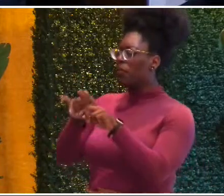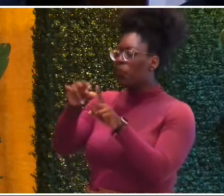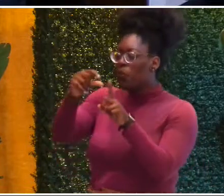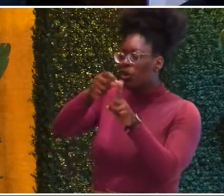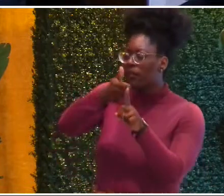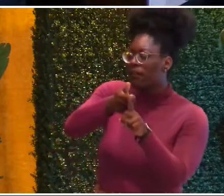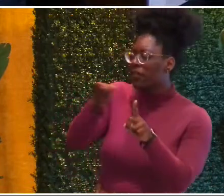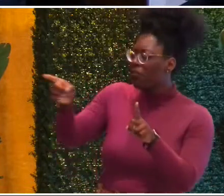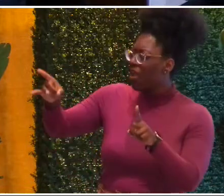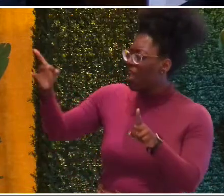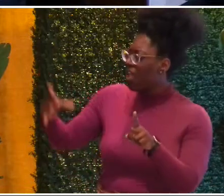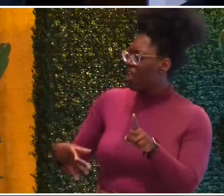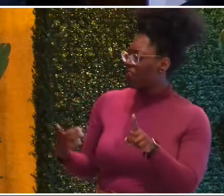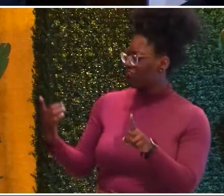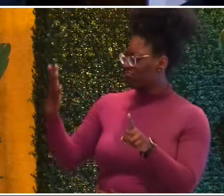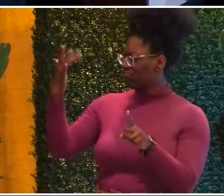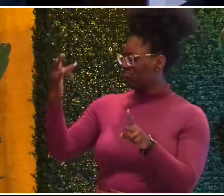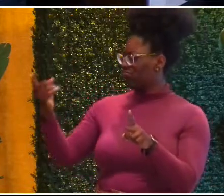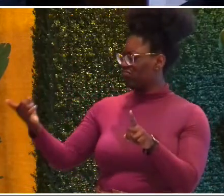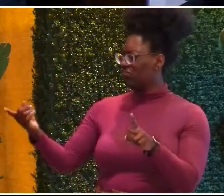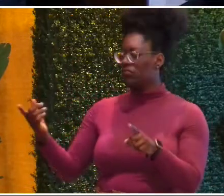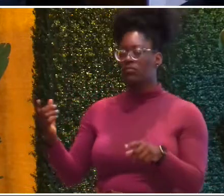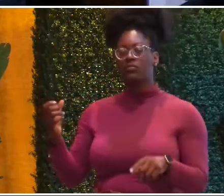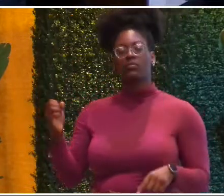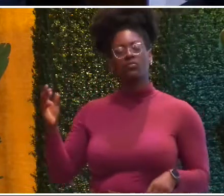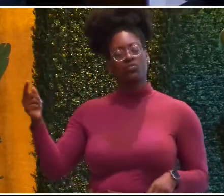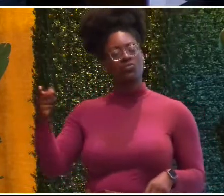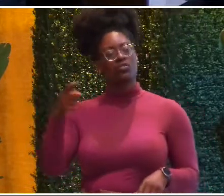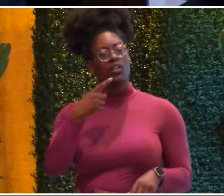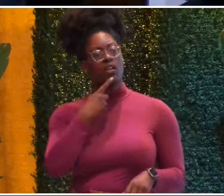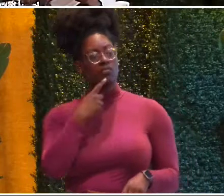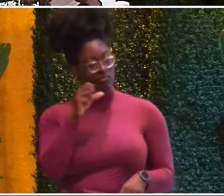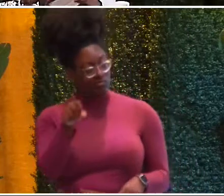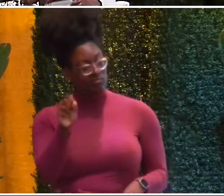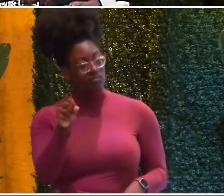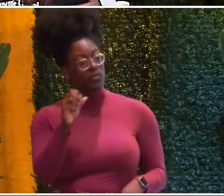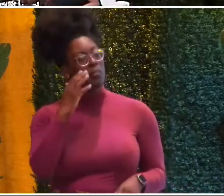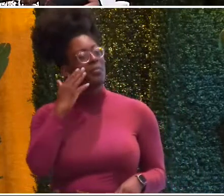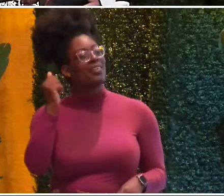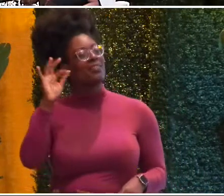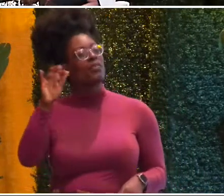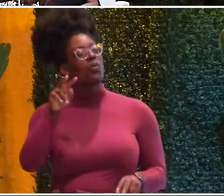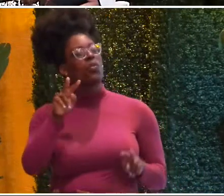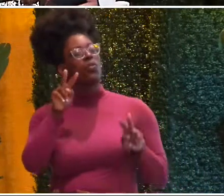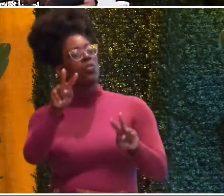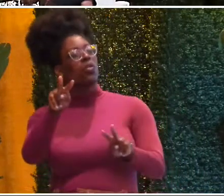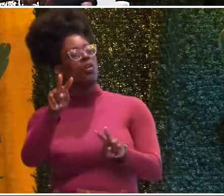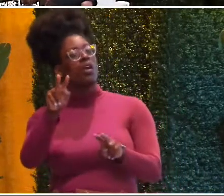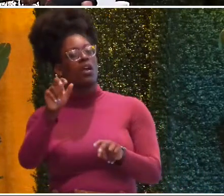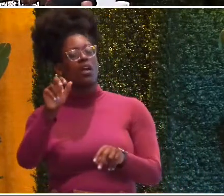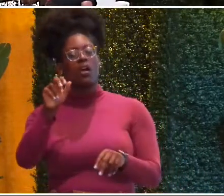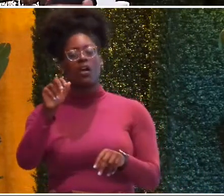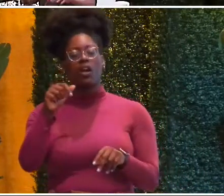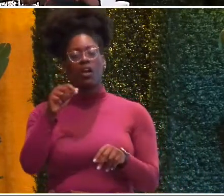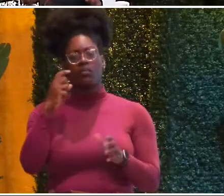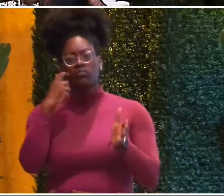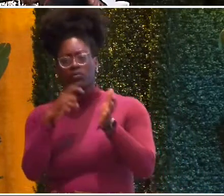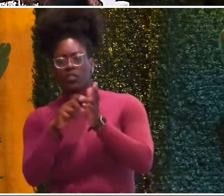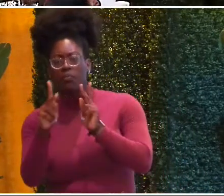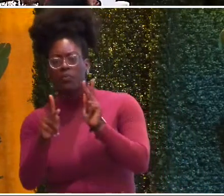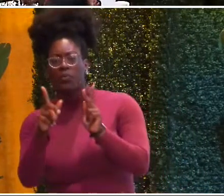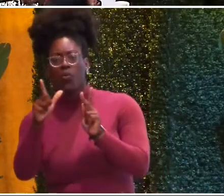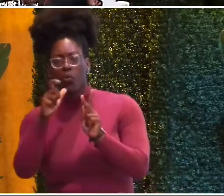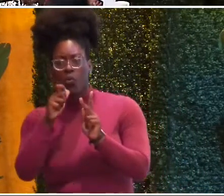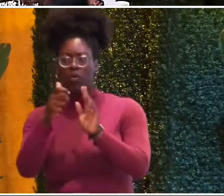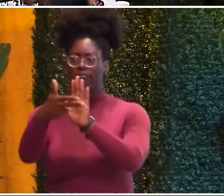yeah, because you look at the feminists that get the attention for being feminists, and we're the ones doing